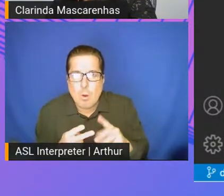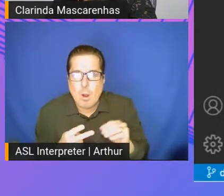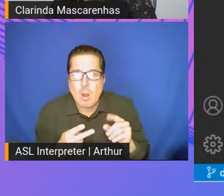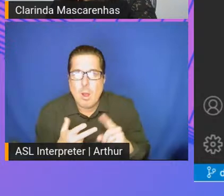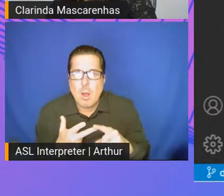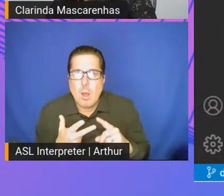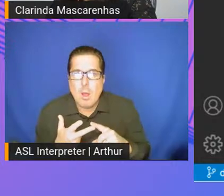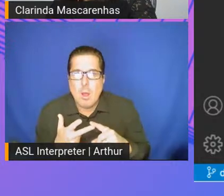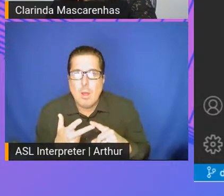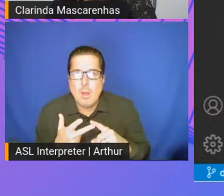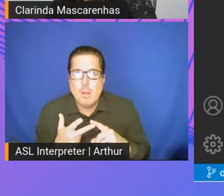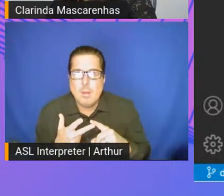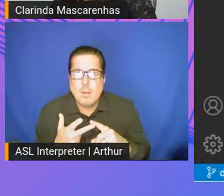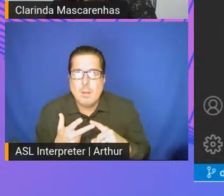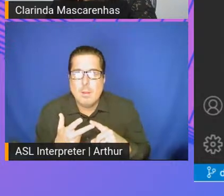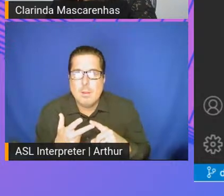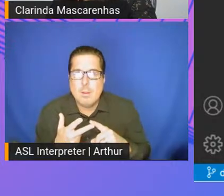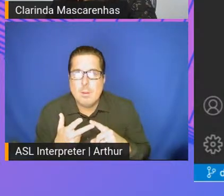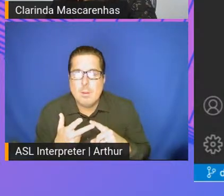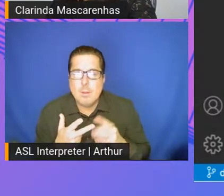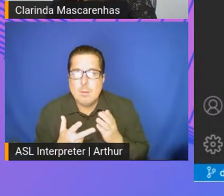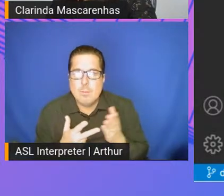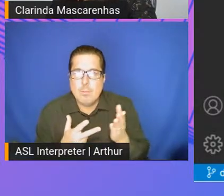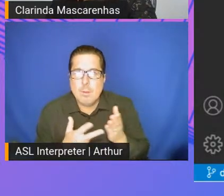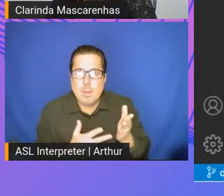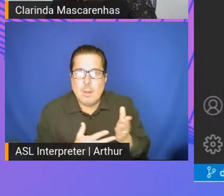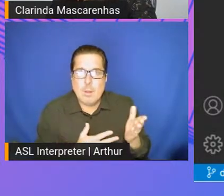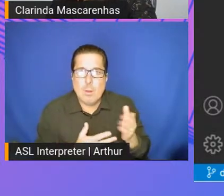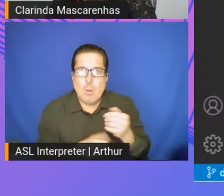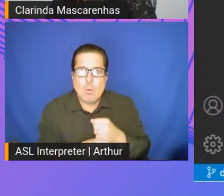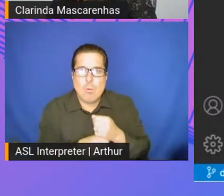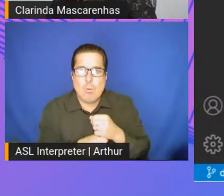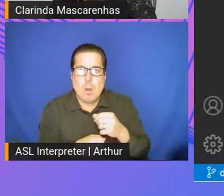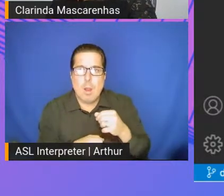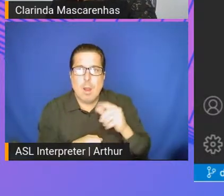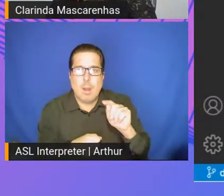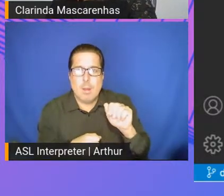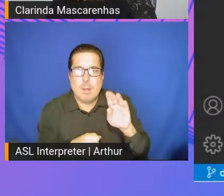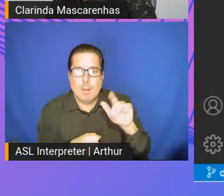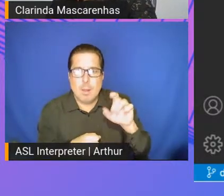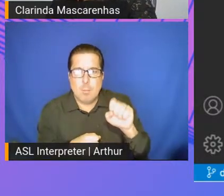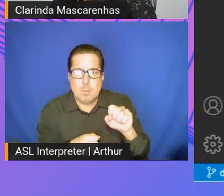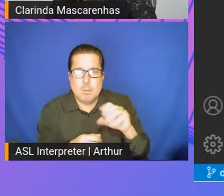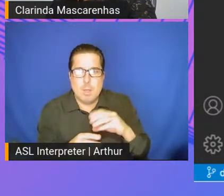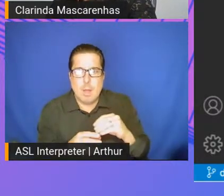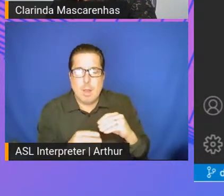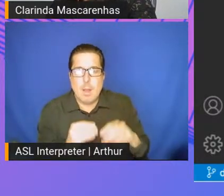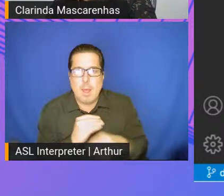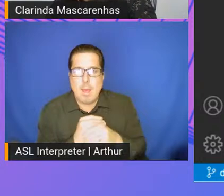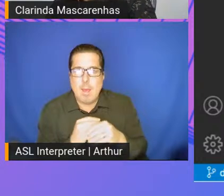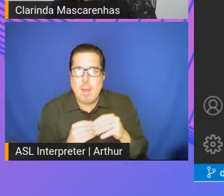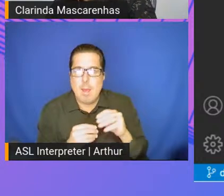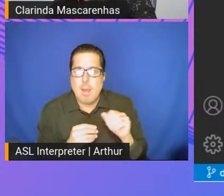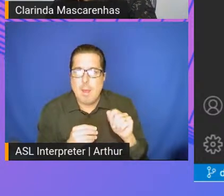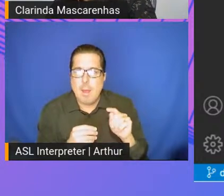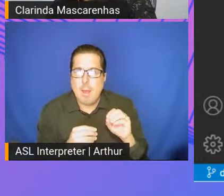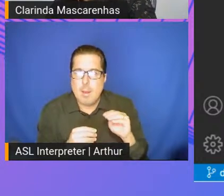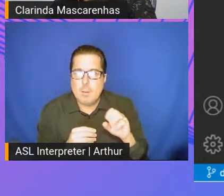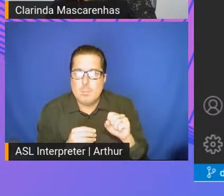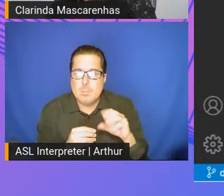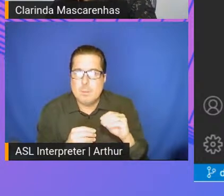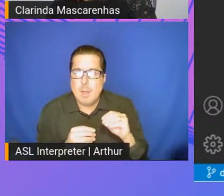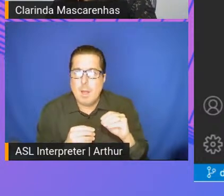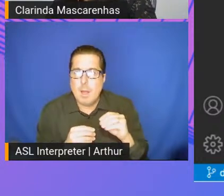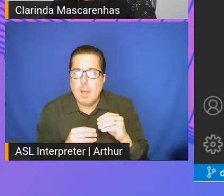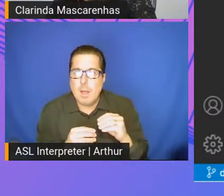not. 3 fields. You can create tables, add items, and list the items. To set